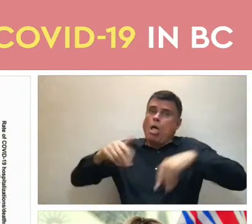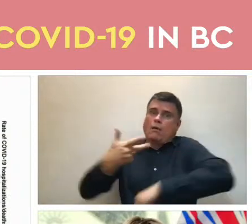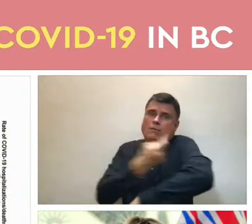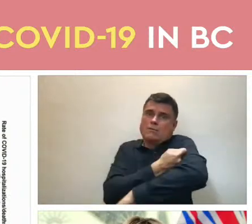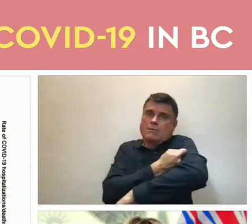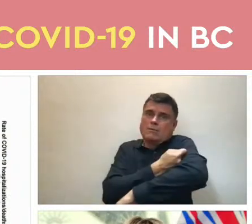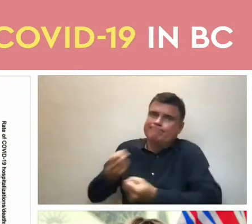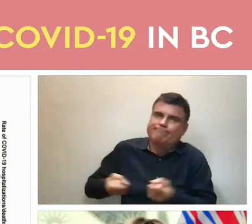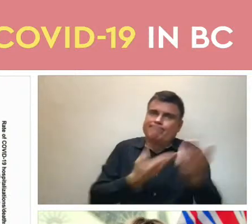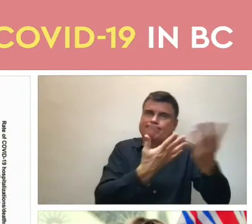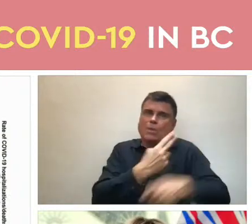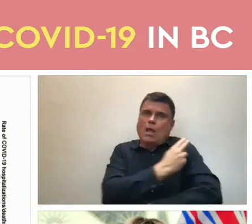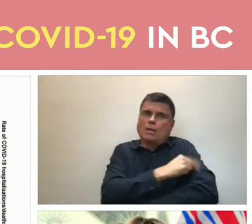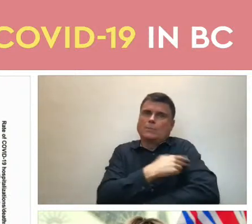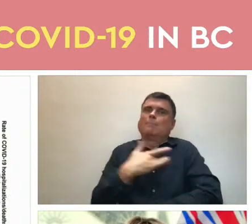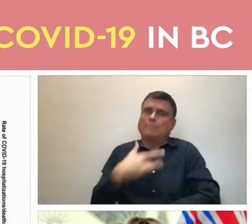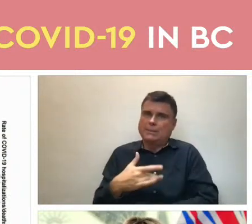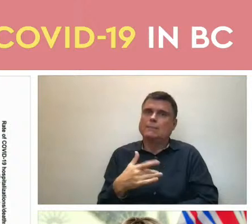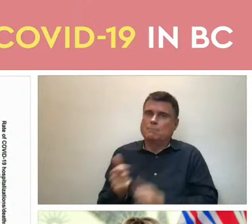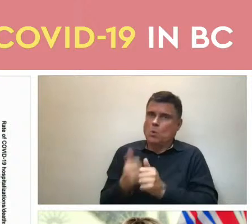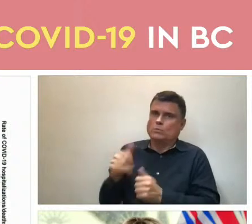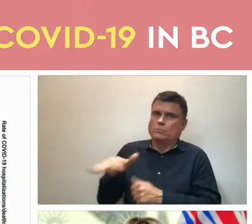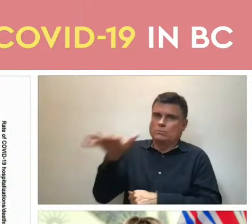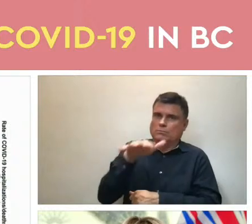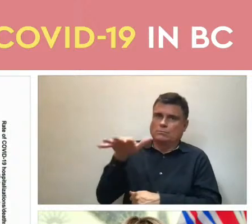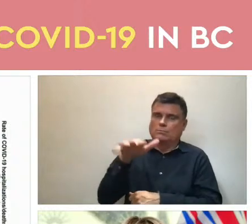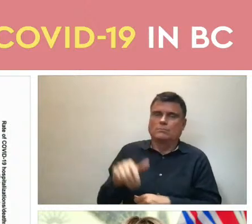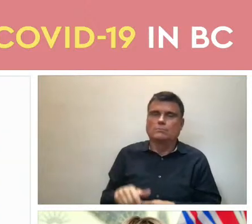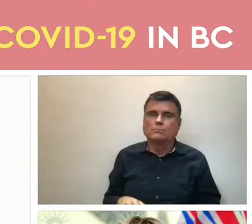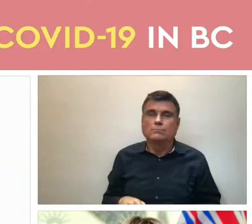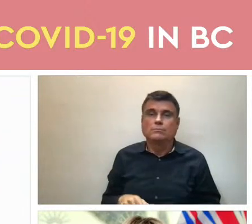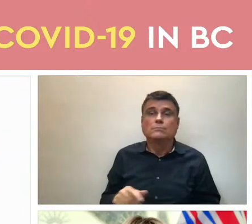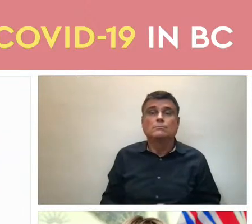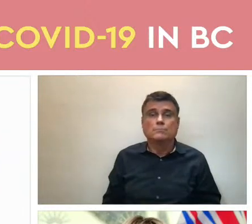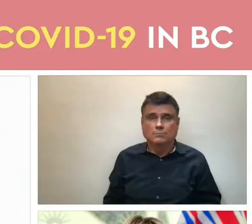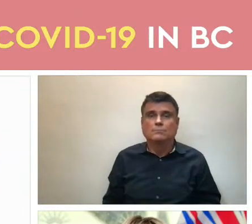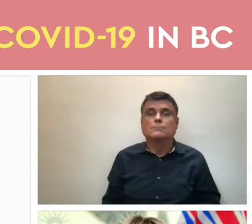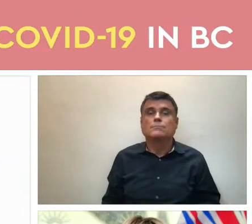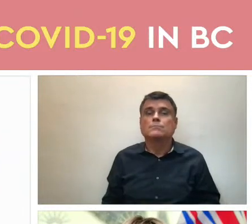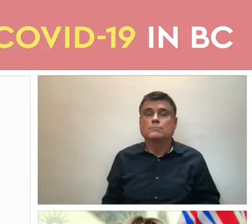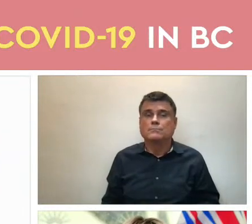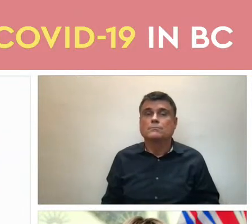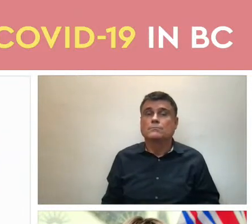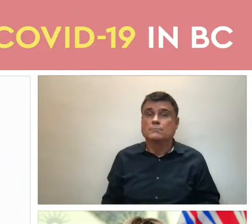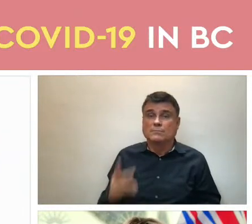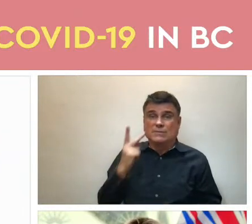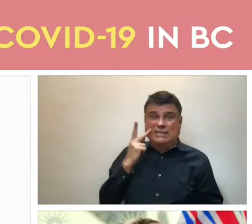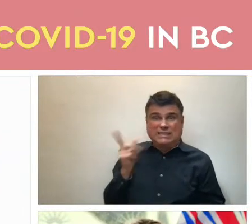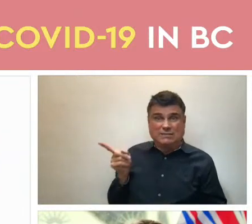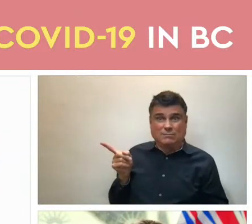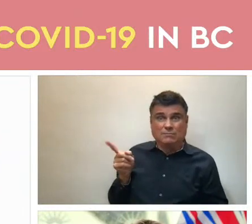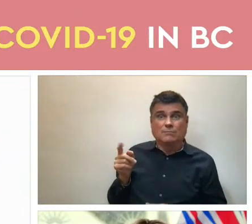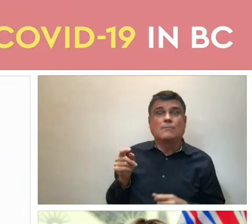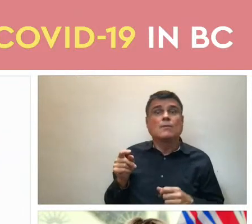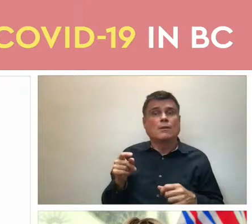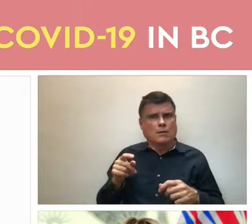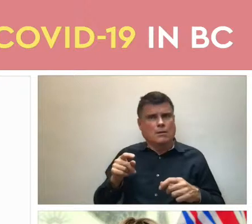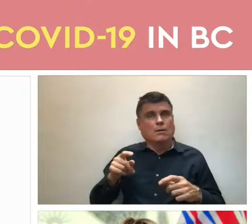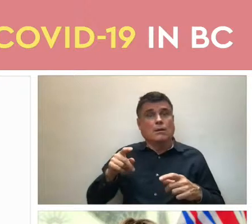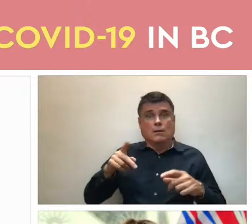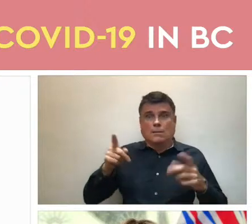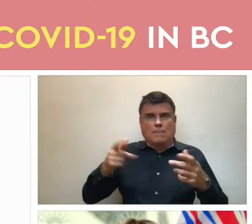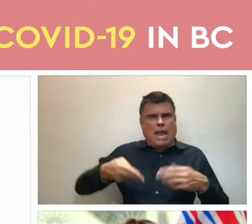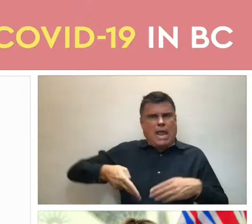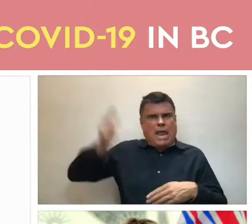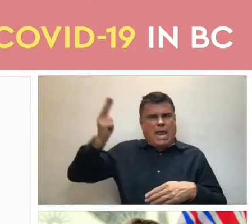to the very low rates of hospitalization, particularly that we see in people who are vaccinated. And if we look at this over